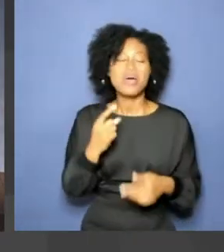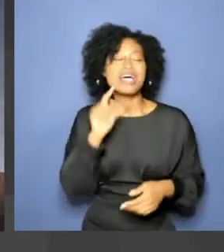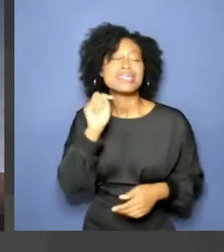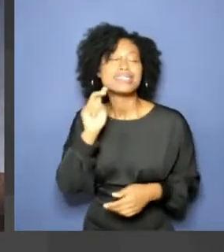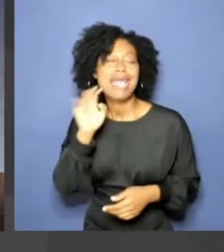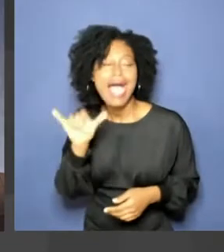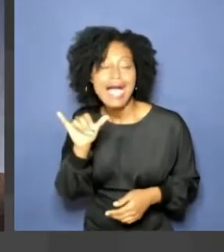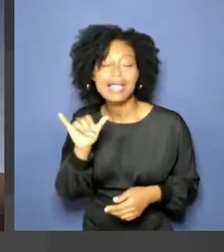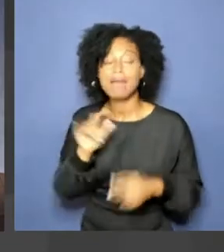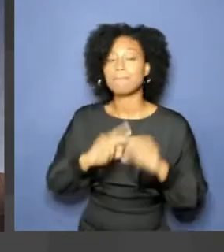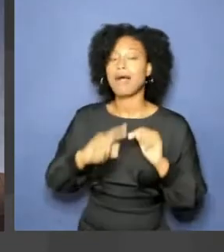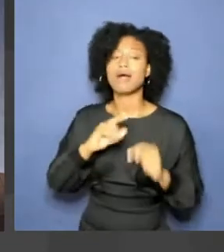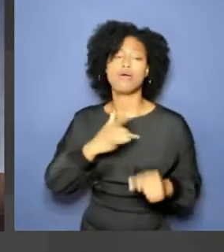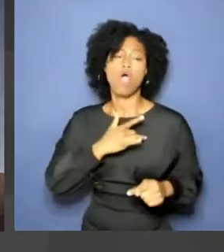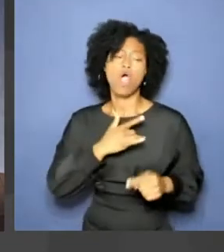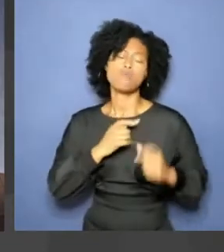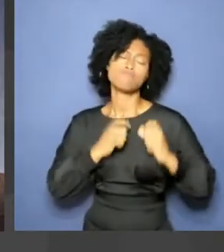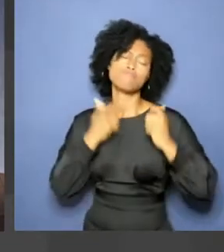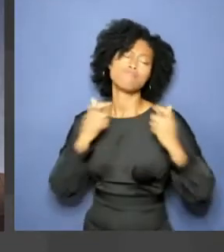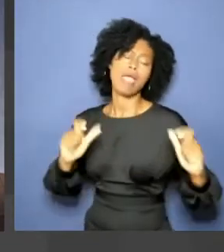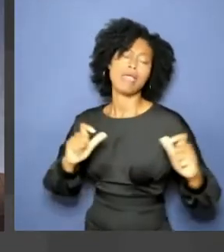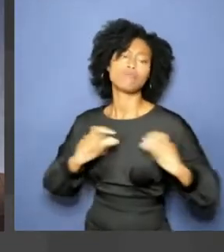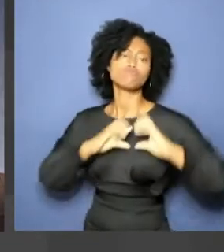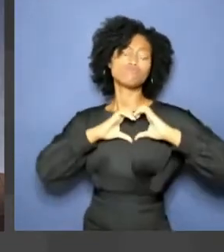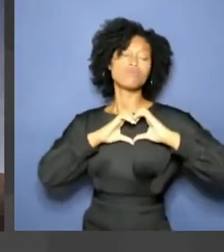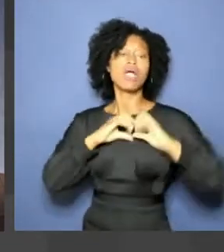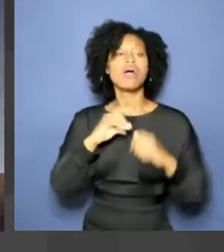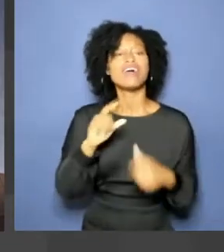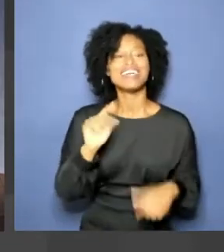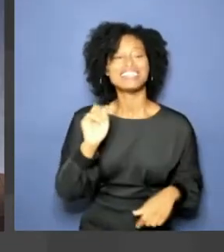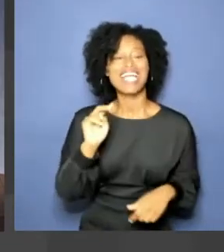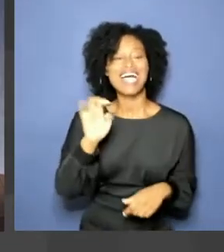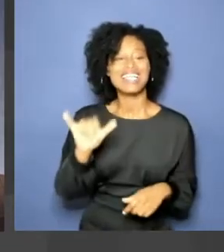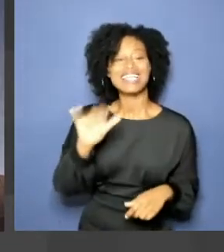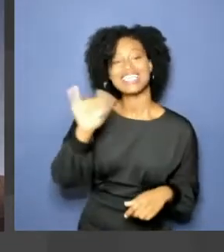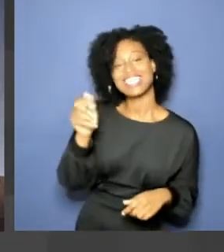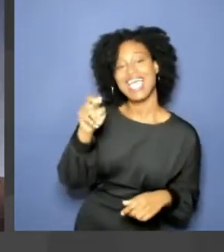never in heart, the one, the only, Tiny Jens.